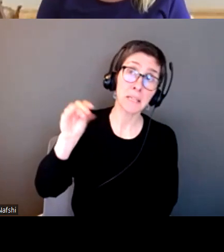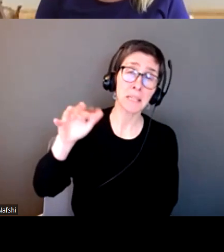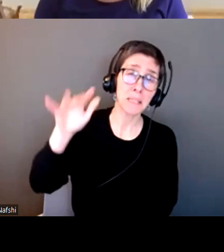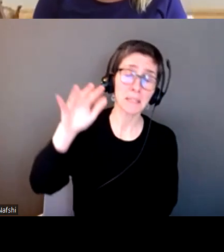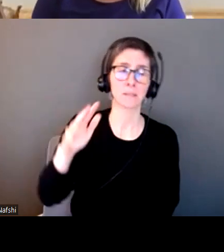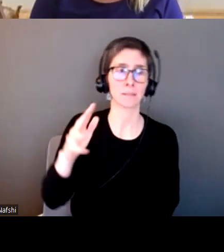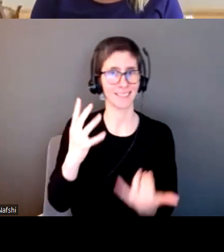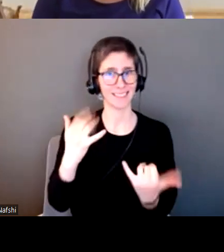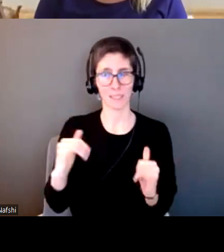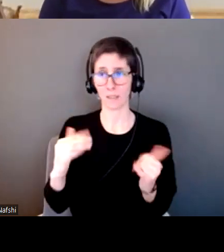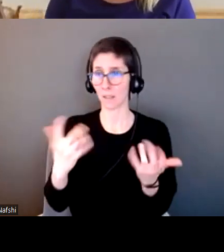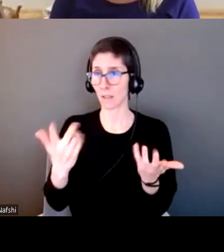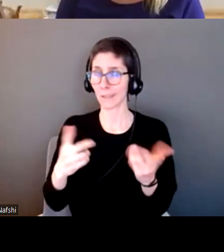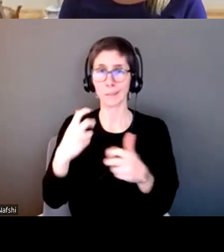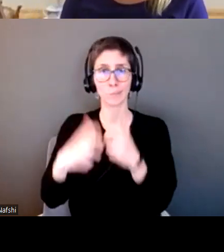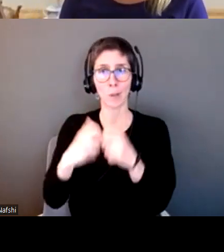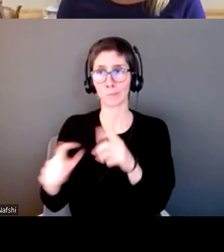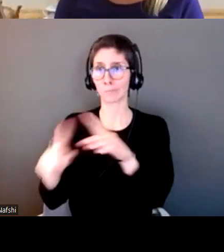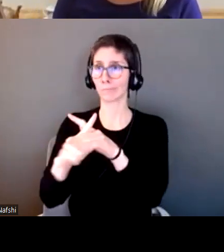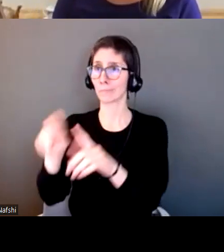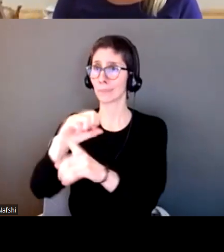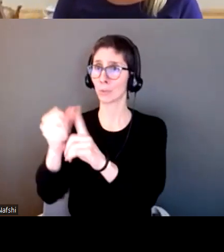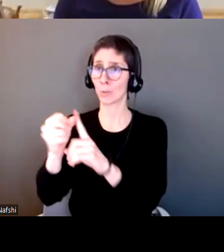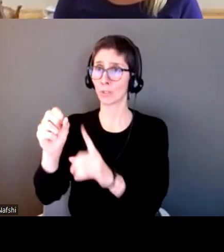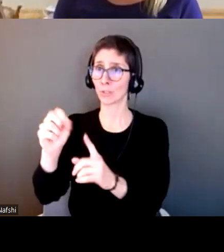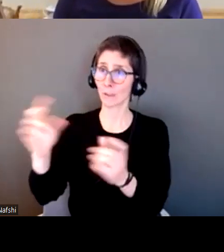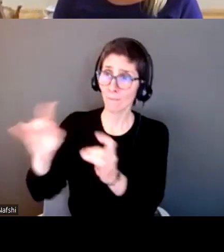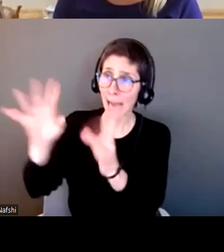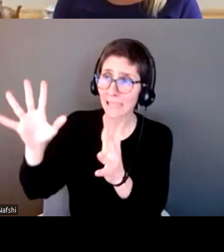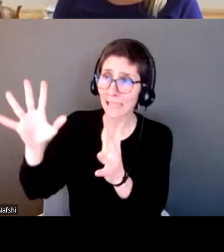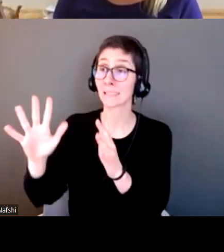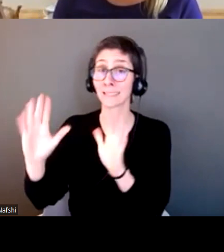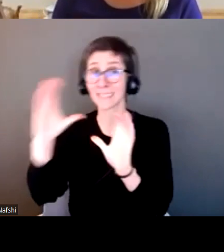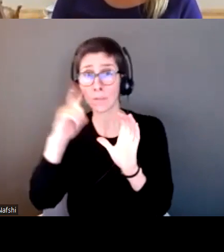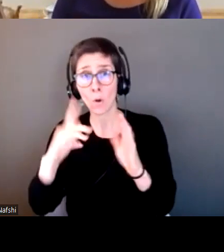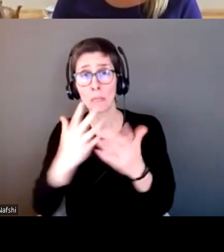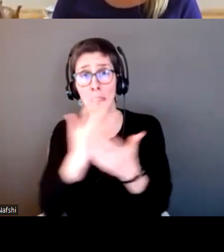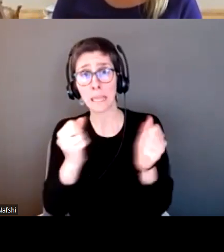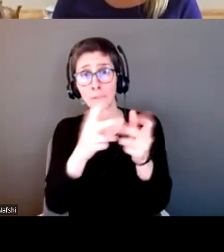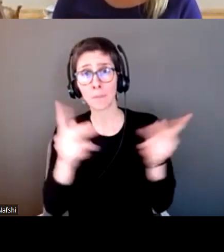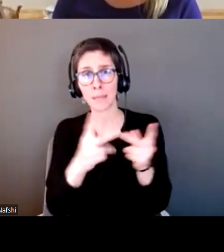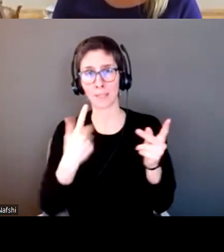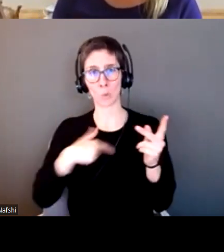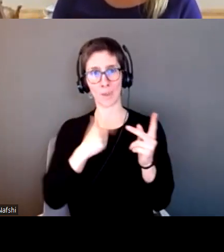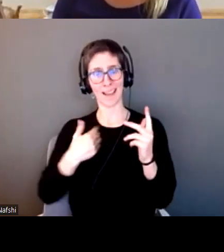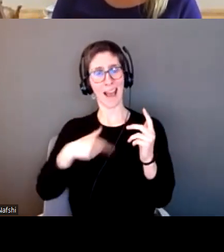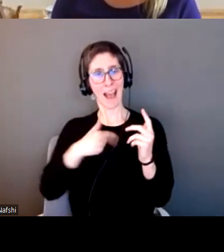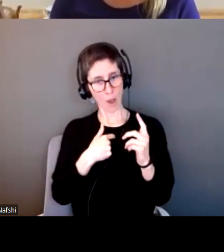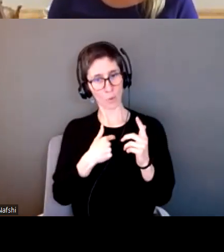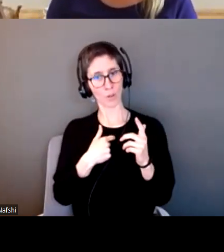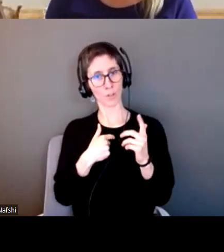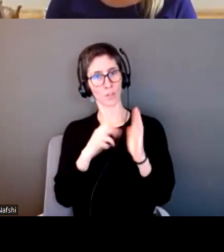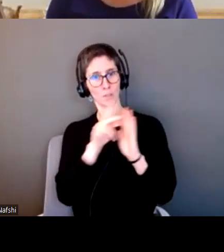flee violence and looking for a safe space. So we are adjusting our mandate to be able to meet the needs of the